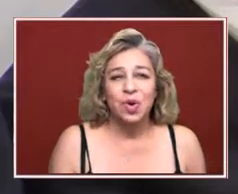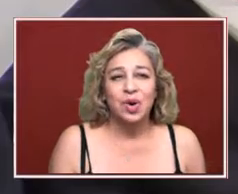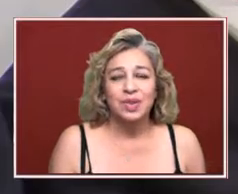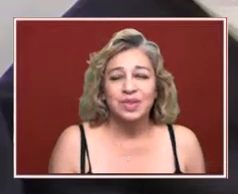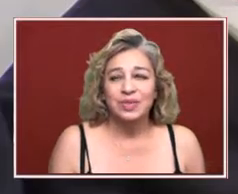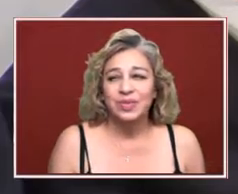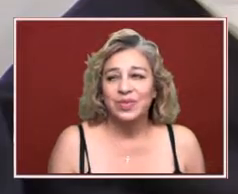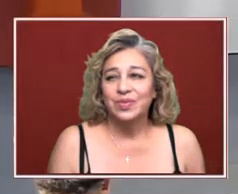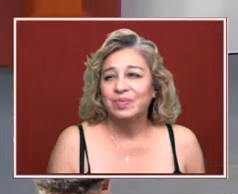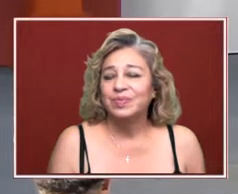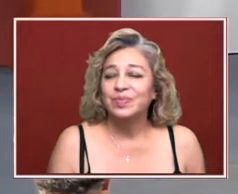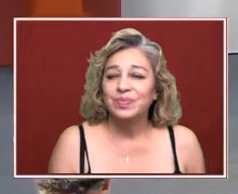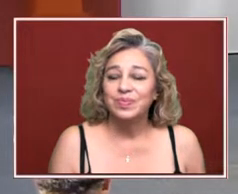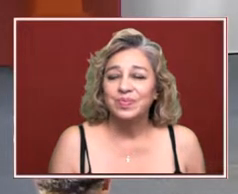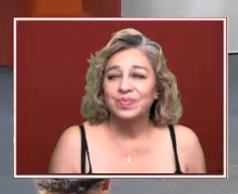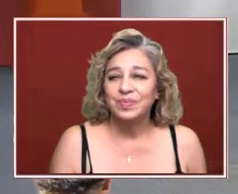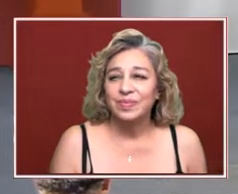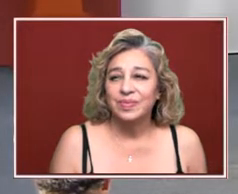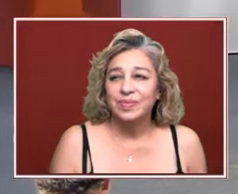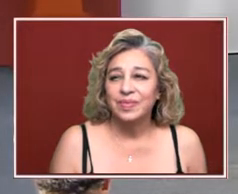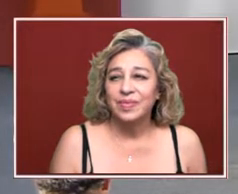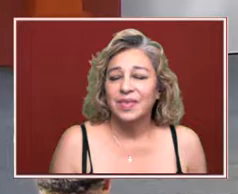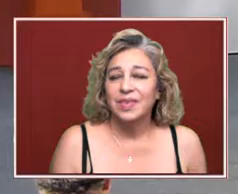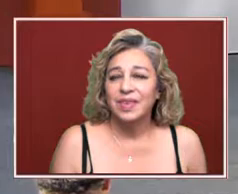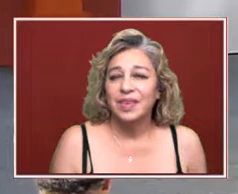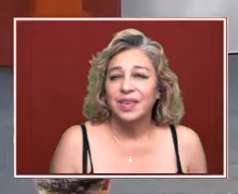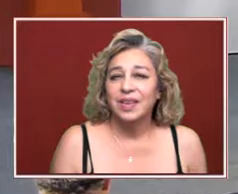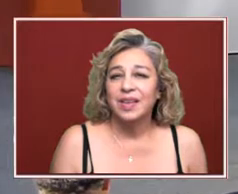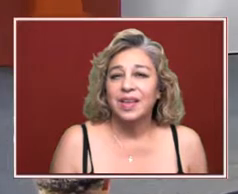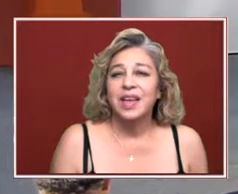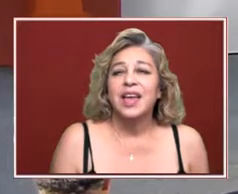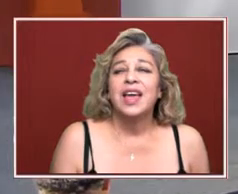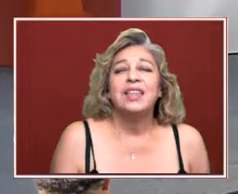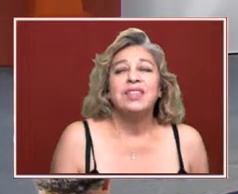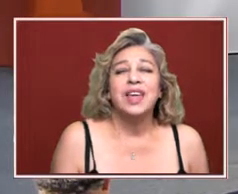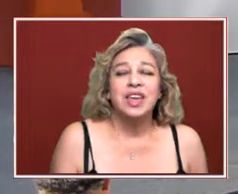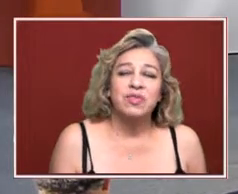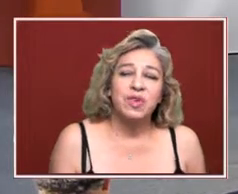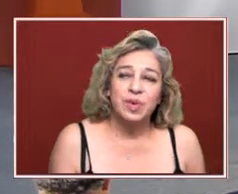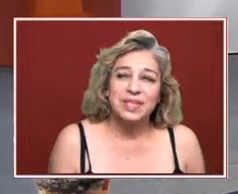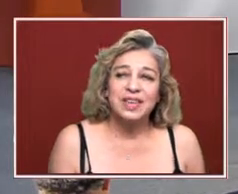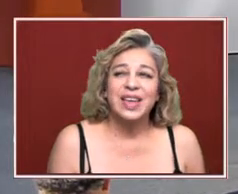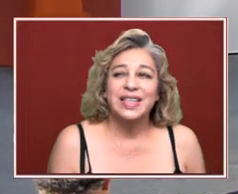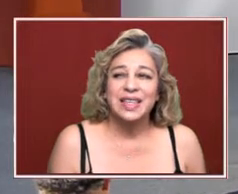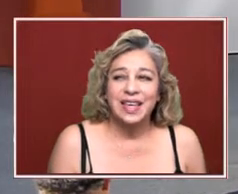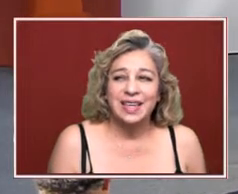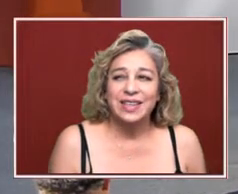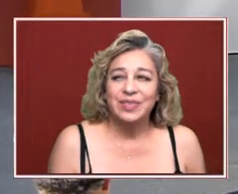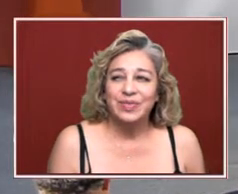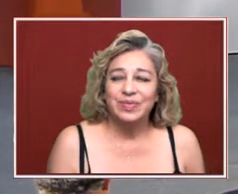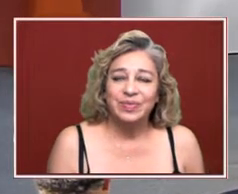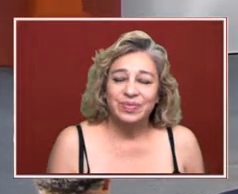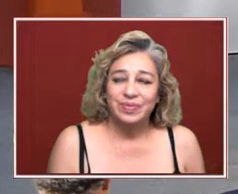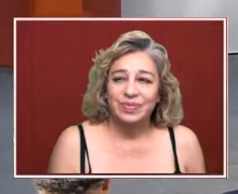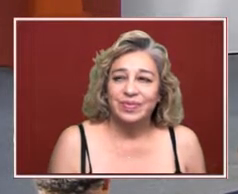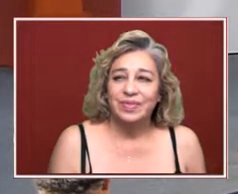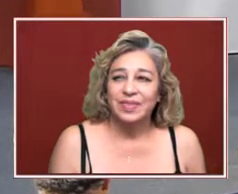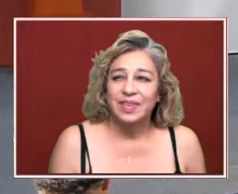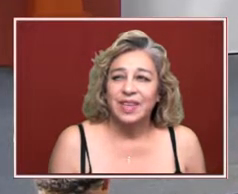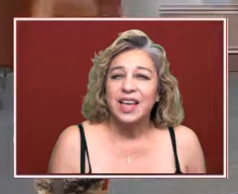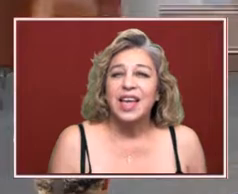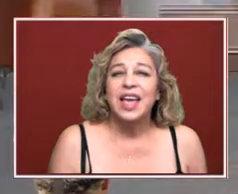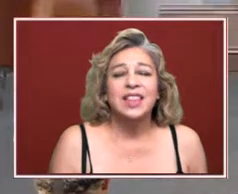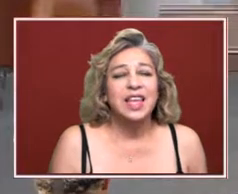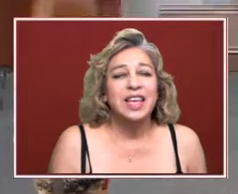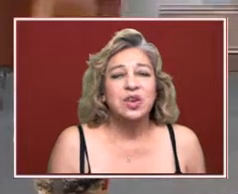of the world. Muchas gracias por recibirnos de nueva cuenta y gracias. And thank you for receiving us again. Gracias, compañeras,